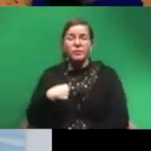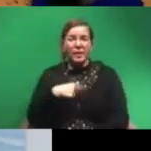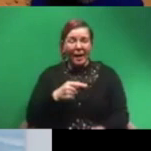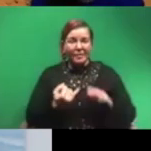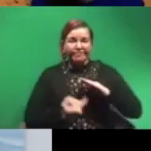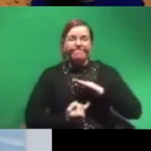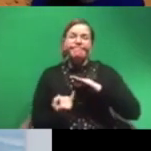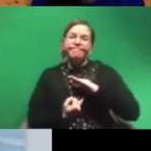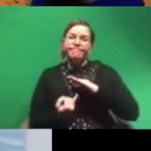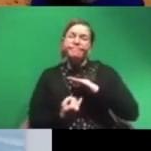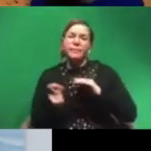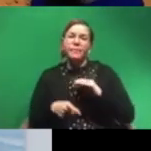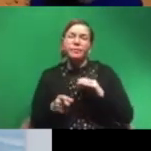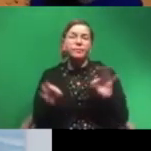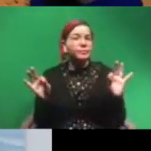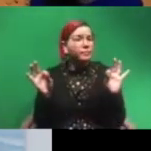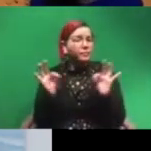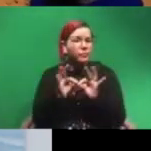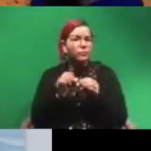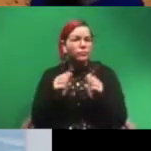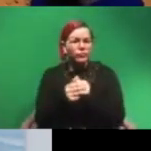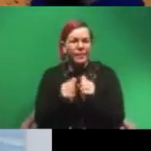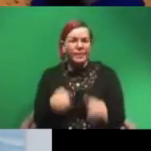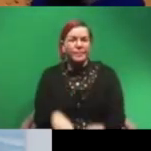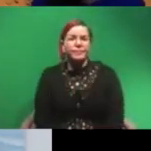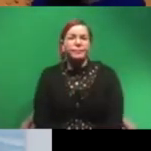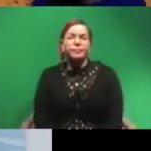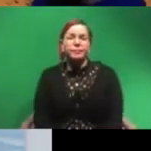now, but at least we get to do that together.